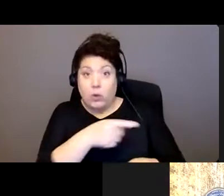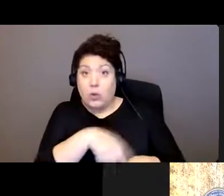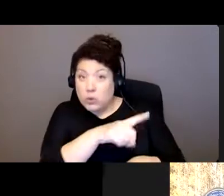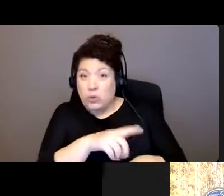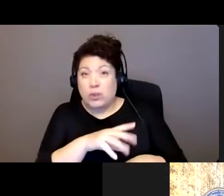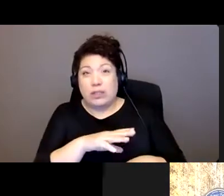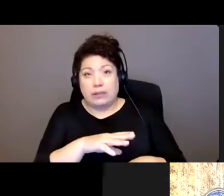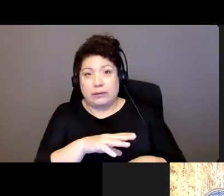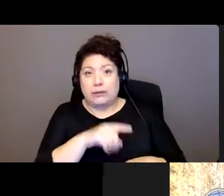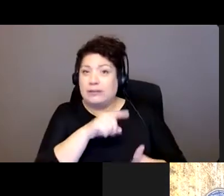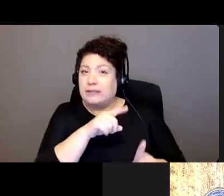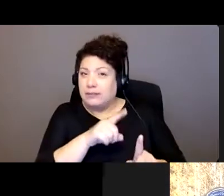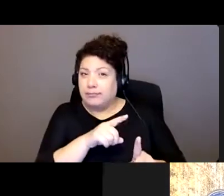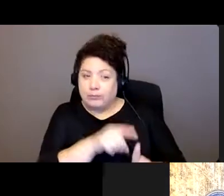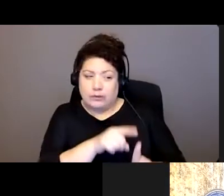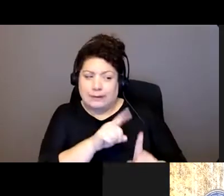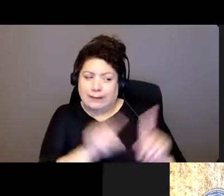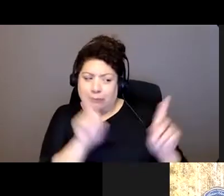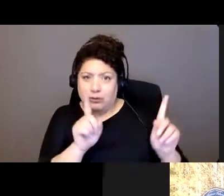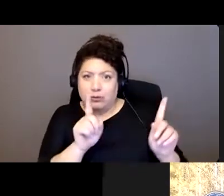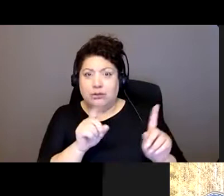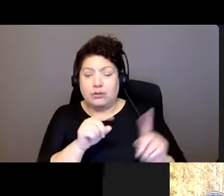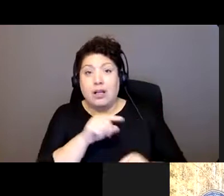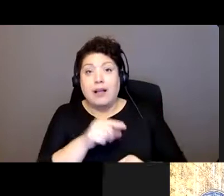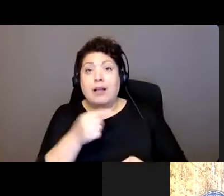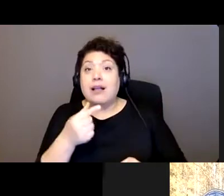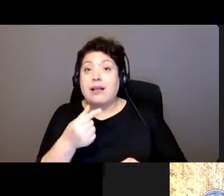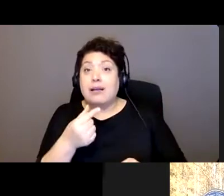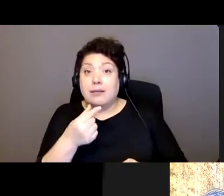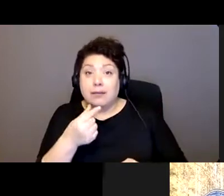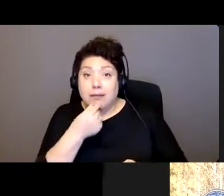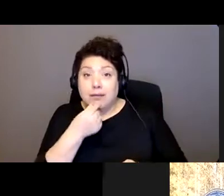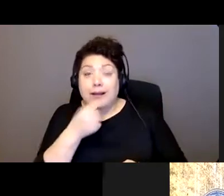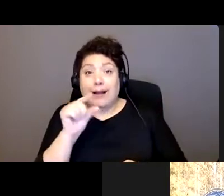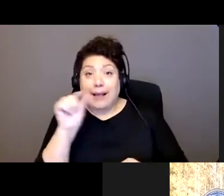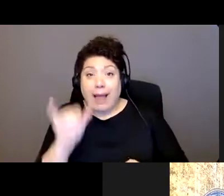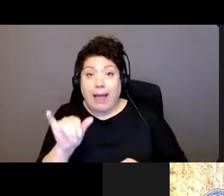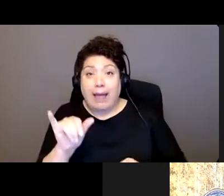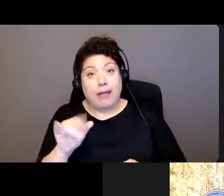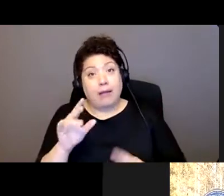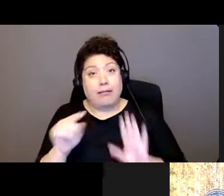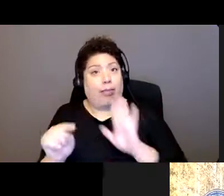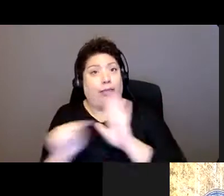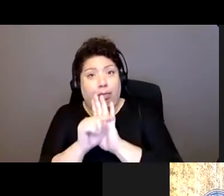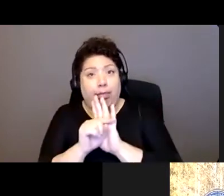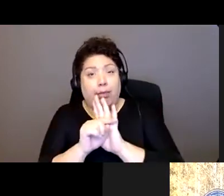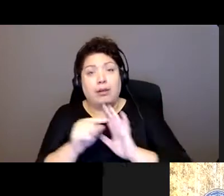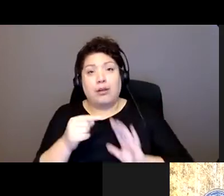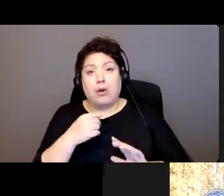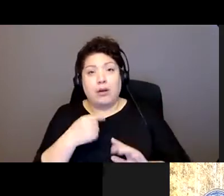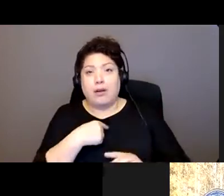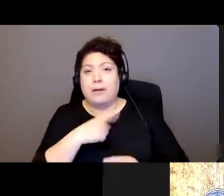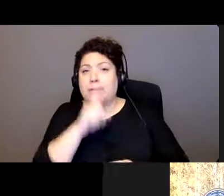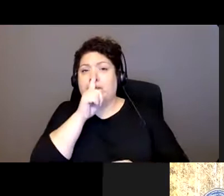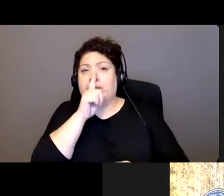that they that what being gay was bad thing or being whatever it was. I never ever